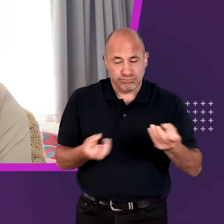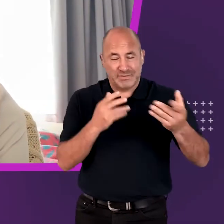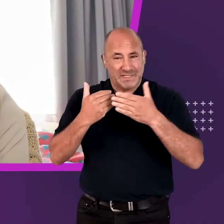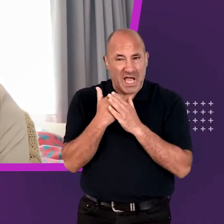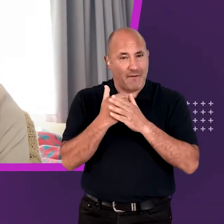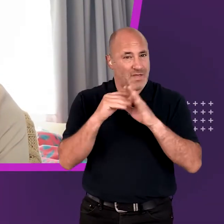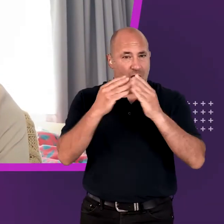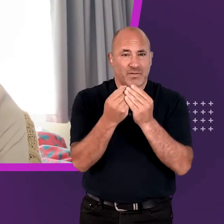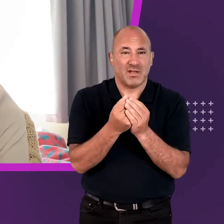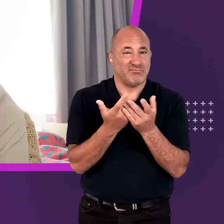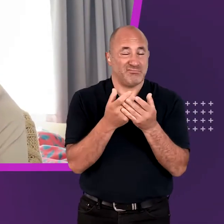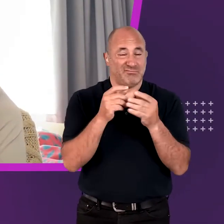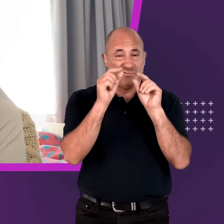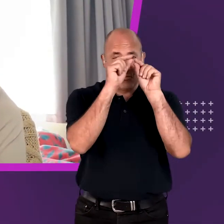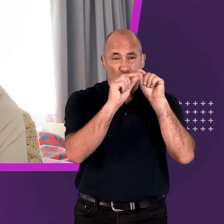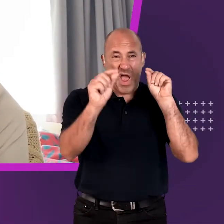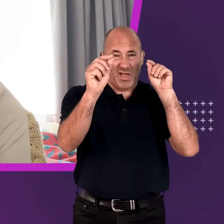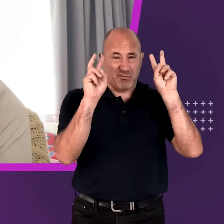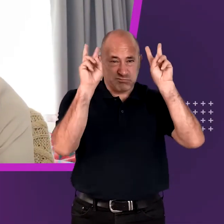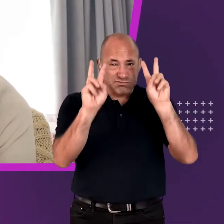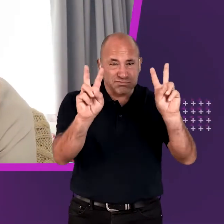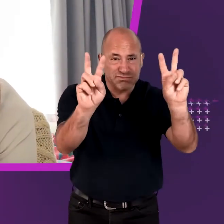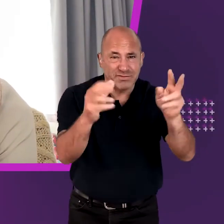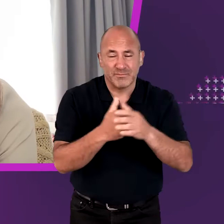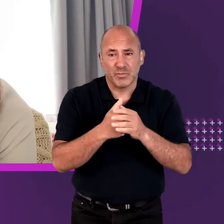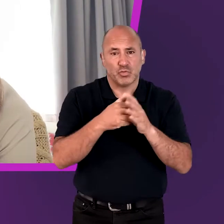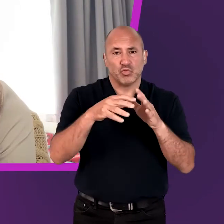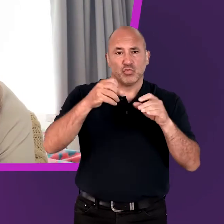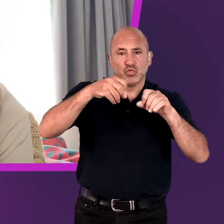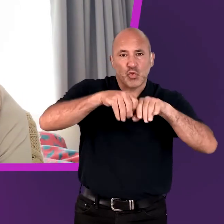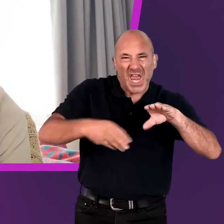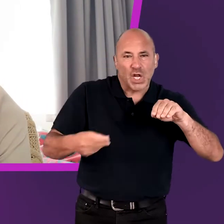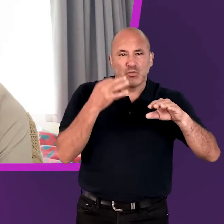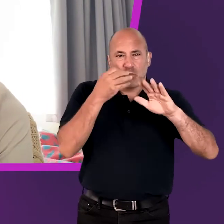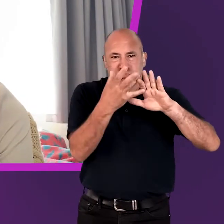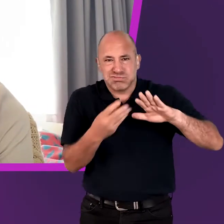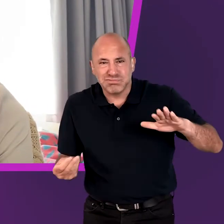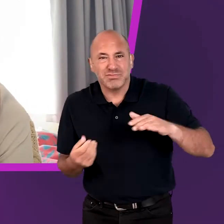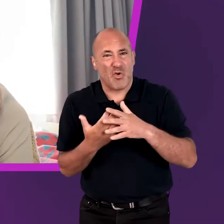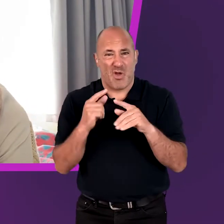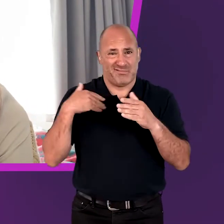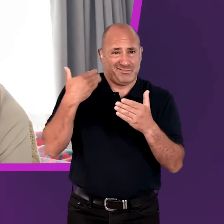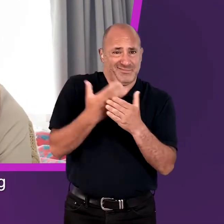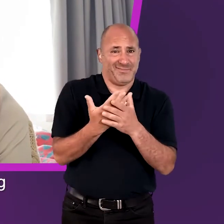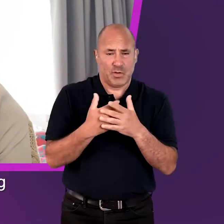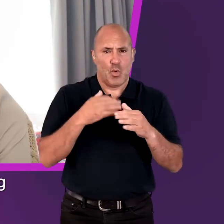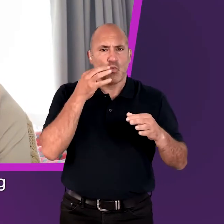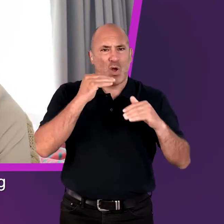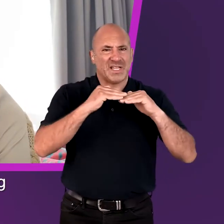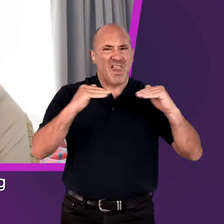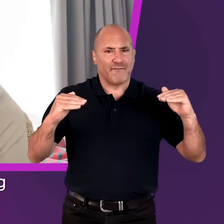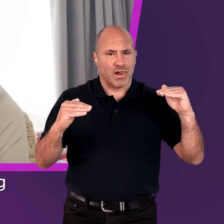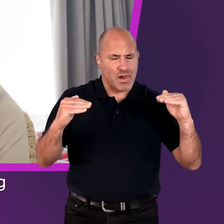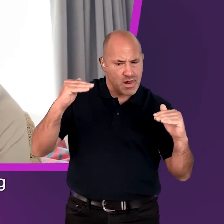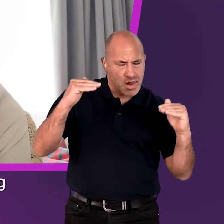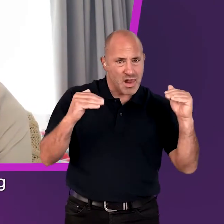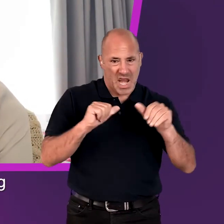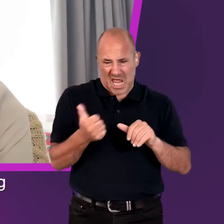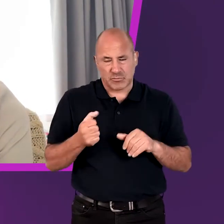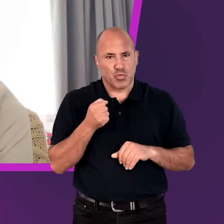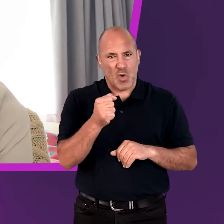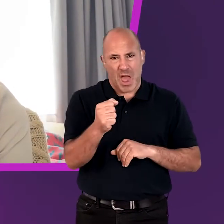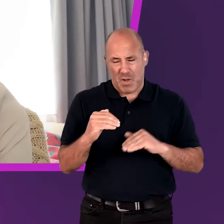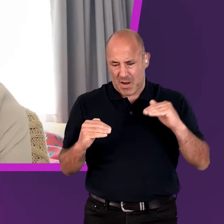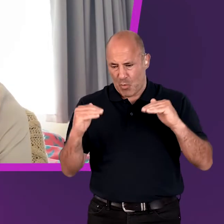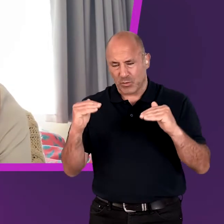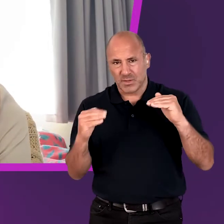work to keep the railway running safely. Track, overhead wires and drainage. One of the latest things that we're working on is to